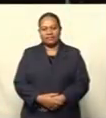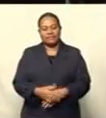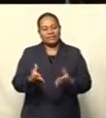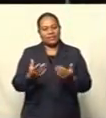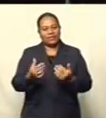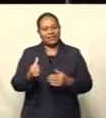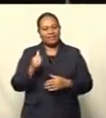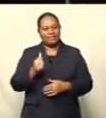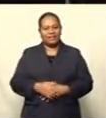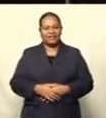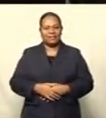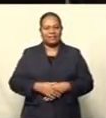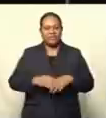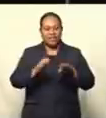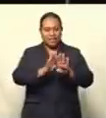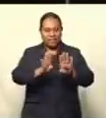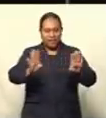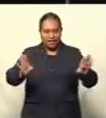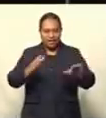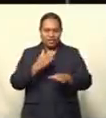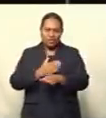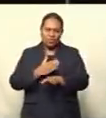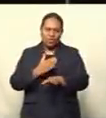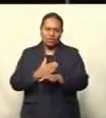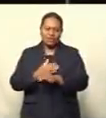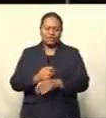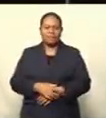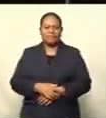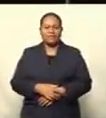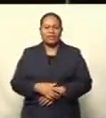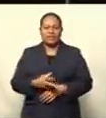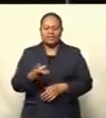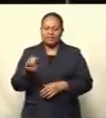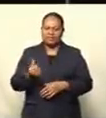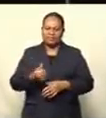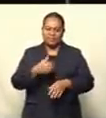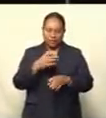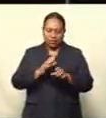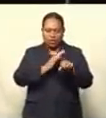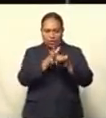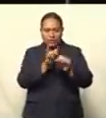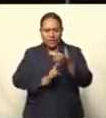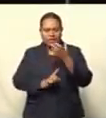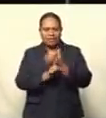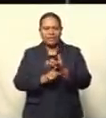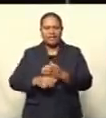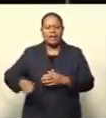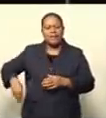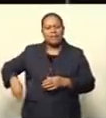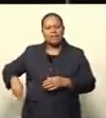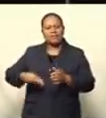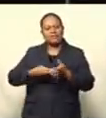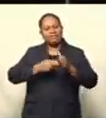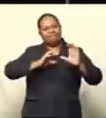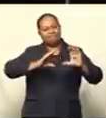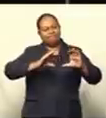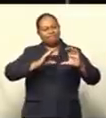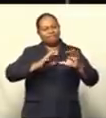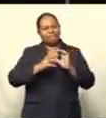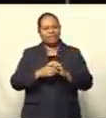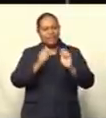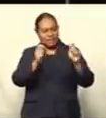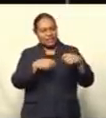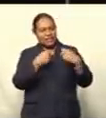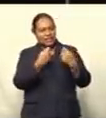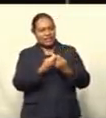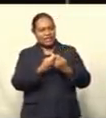Welcome back. Among frontliners playing a crucial role in the containment of COVID-19 are members of the national netball team. Goal shooter